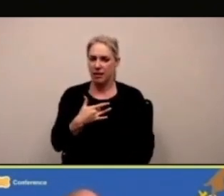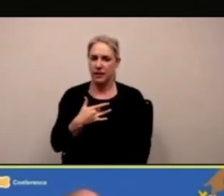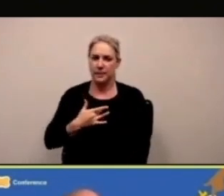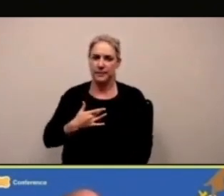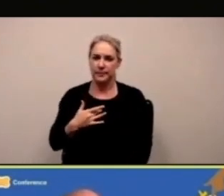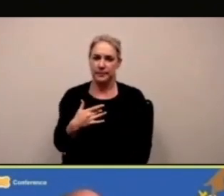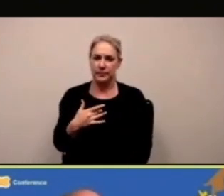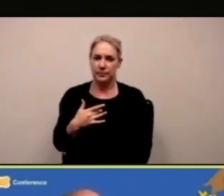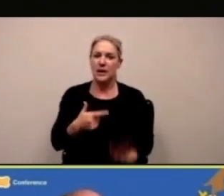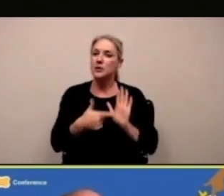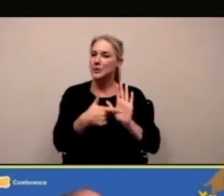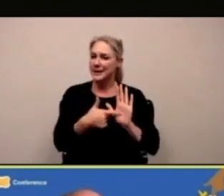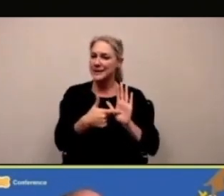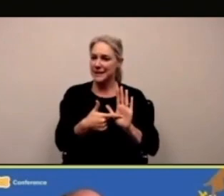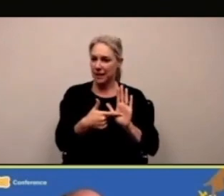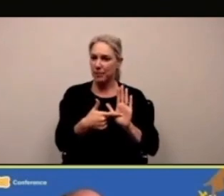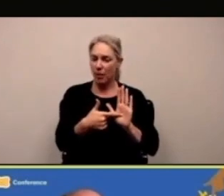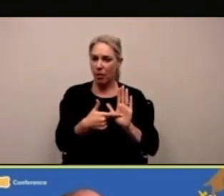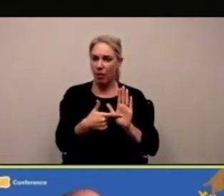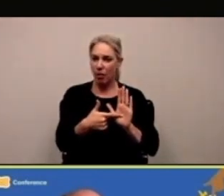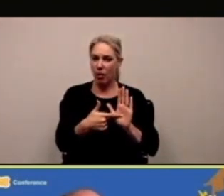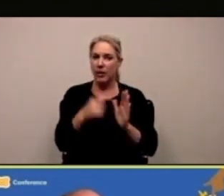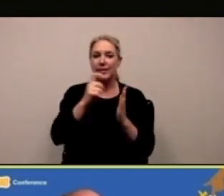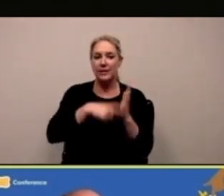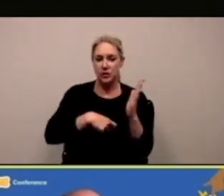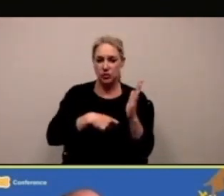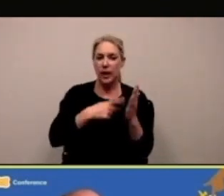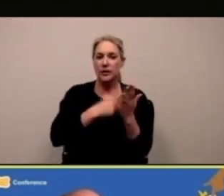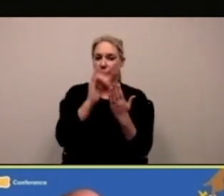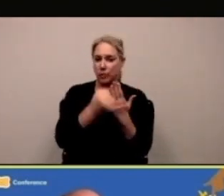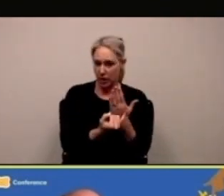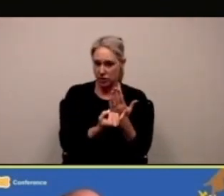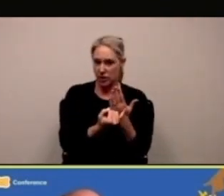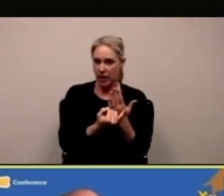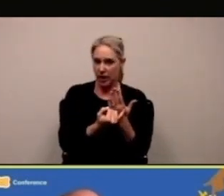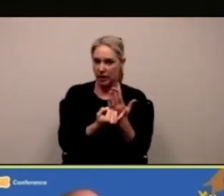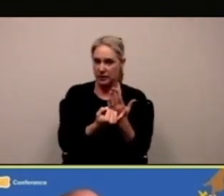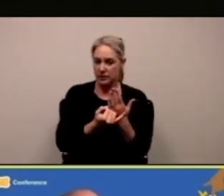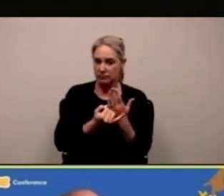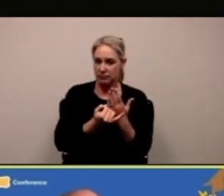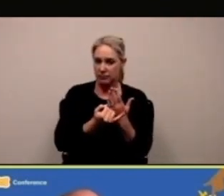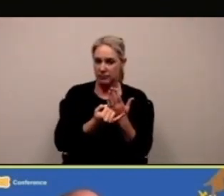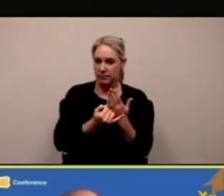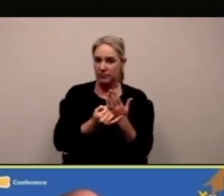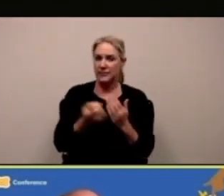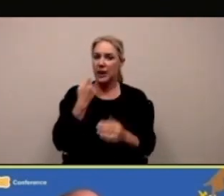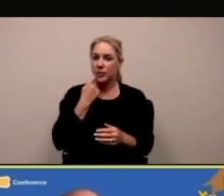And so an example of that in the Scratch project that I originally showed.